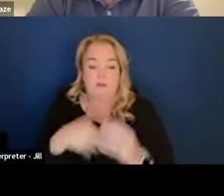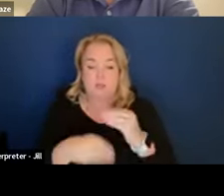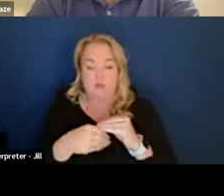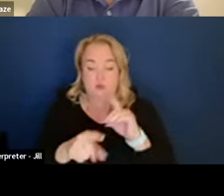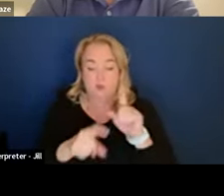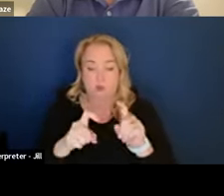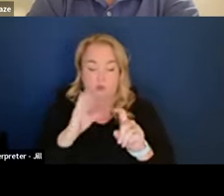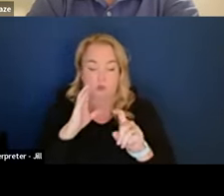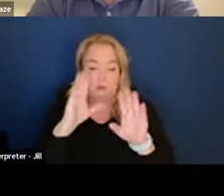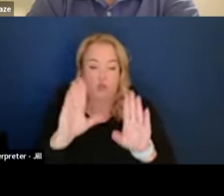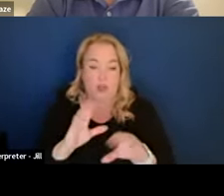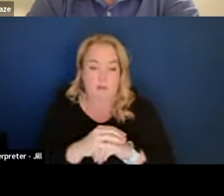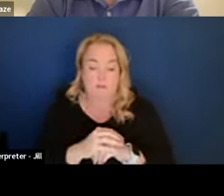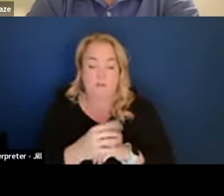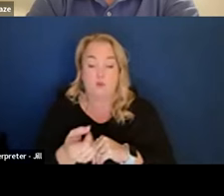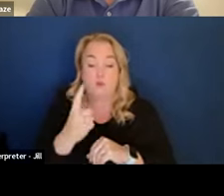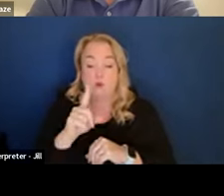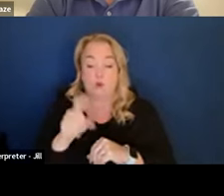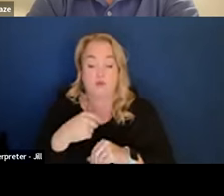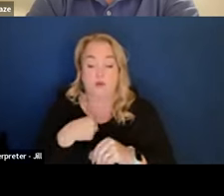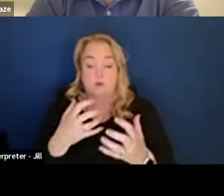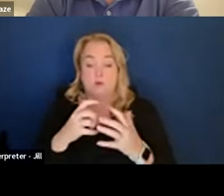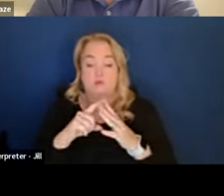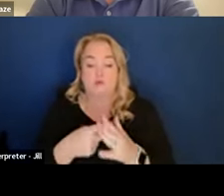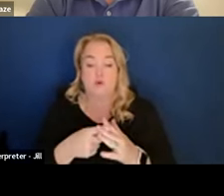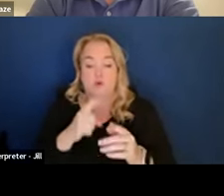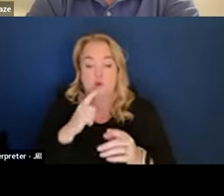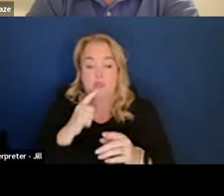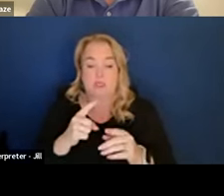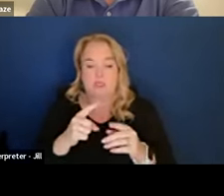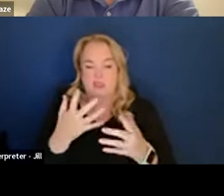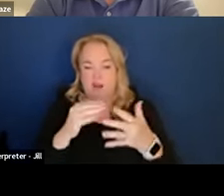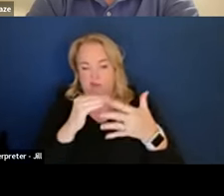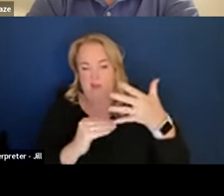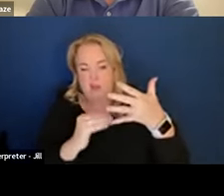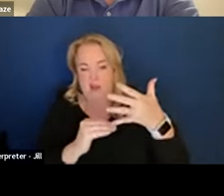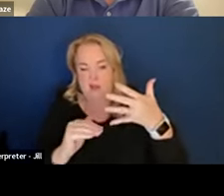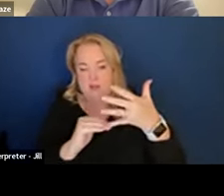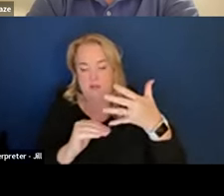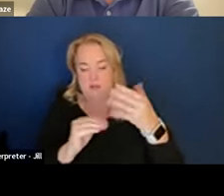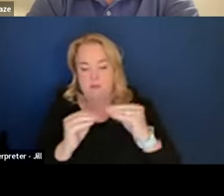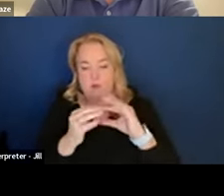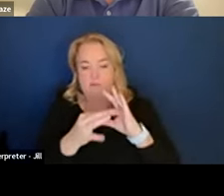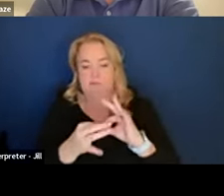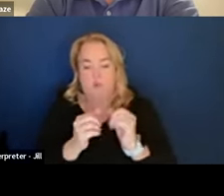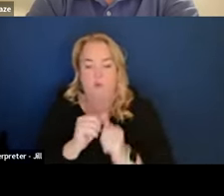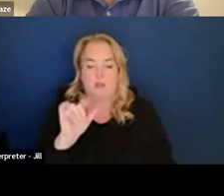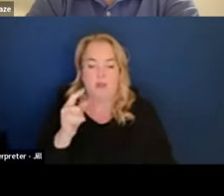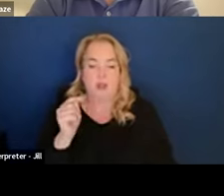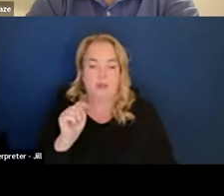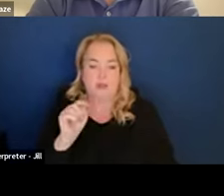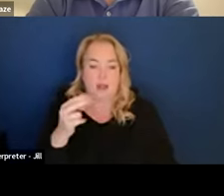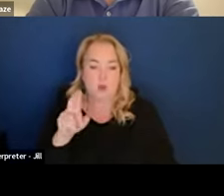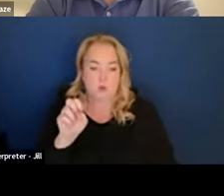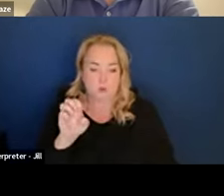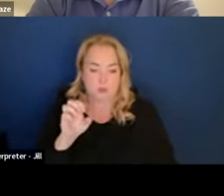great. You know, one question I want to start with, which was down towards the bottom of the list because it tied more to the Lighthouse, was I love what you said